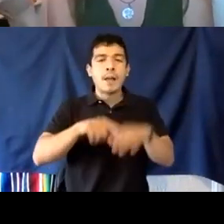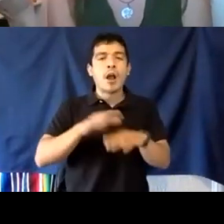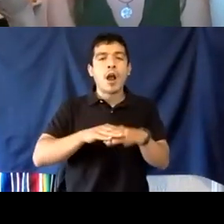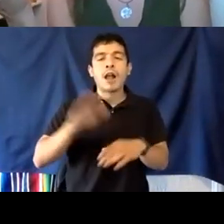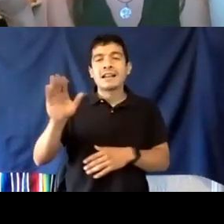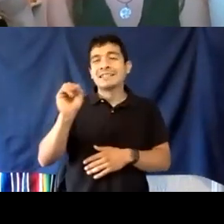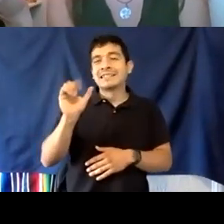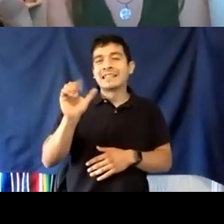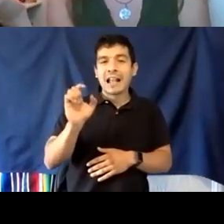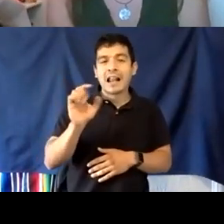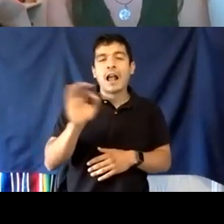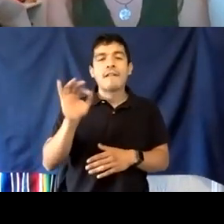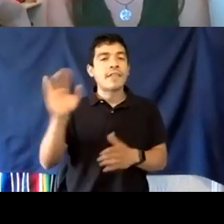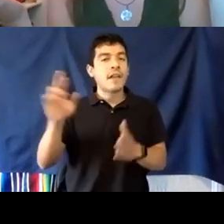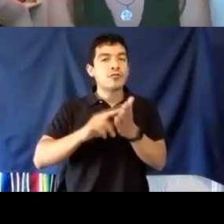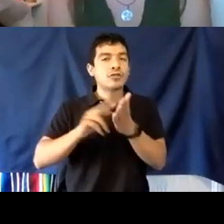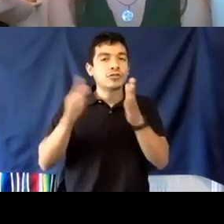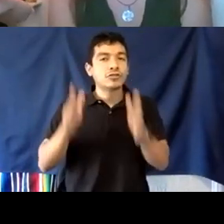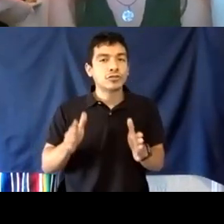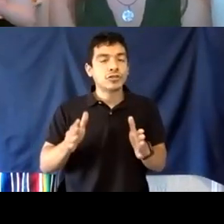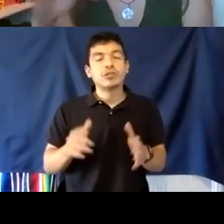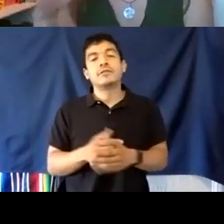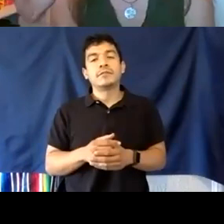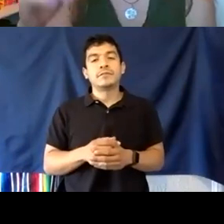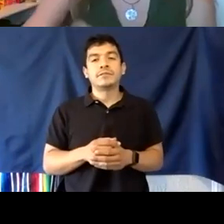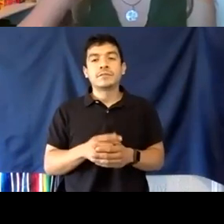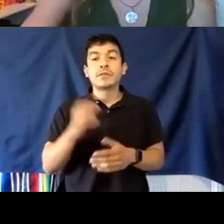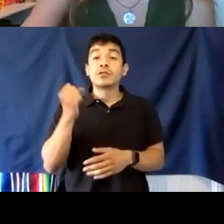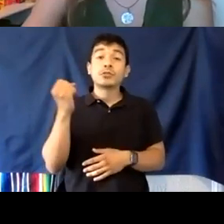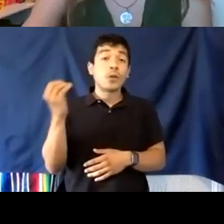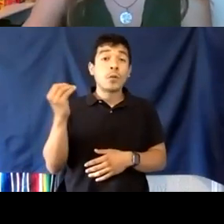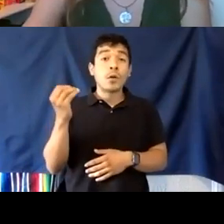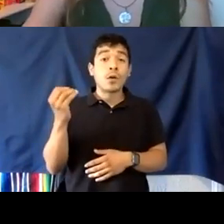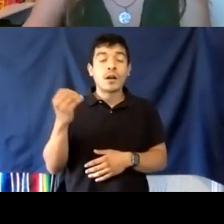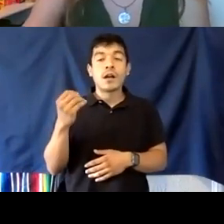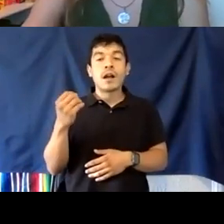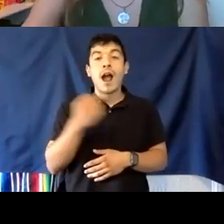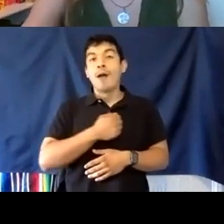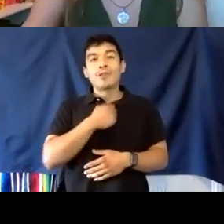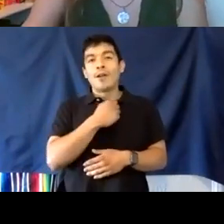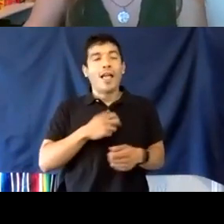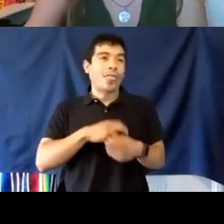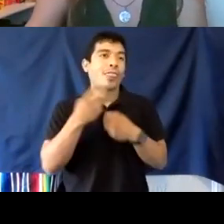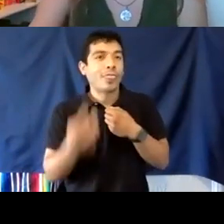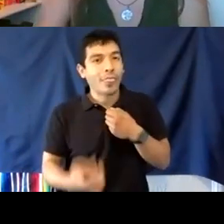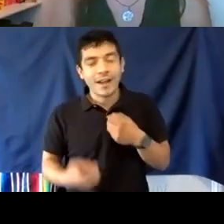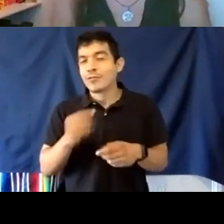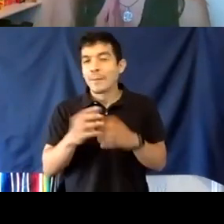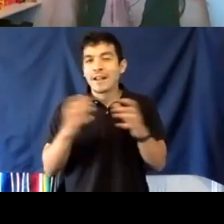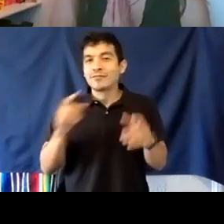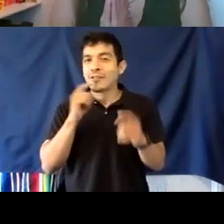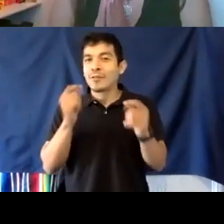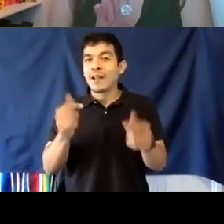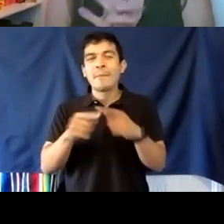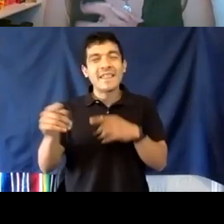skill of the researchers as methodologists as well. So sorry that got geeky really quickly, but this is sort of part of my